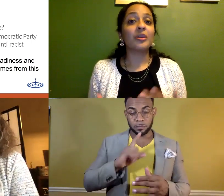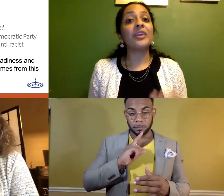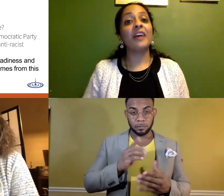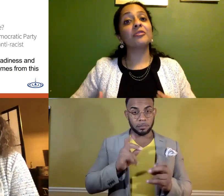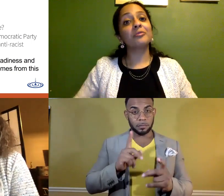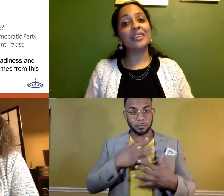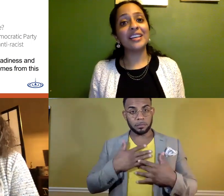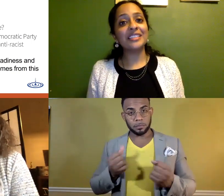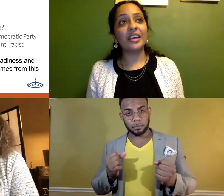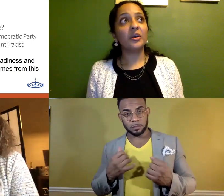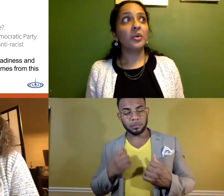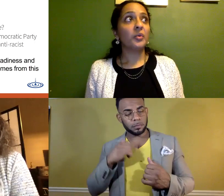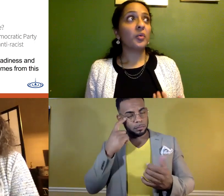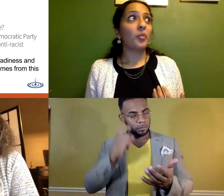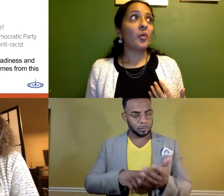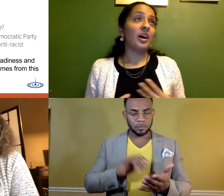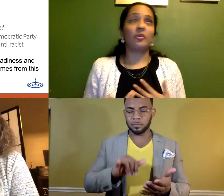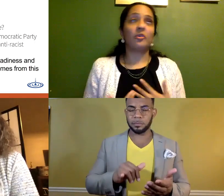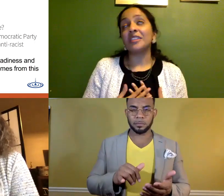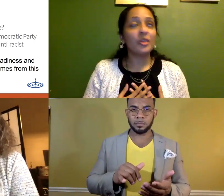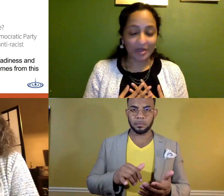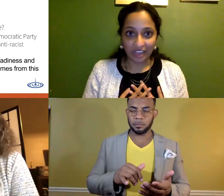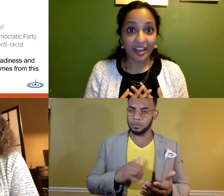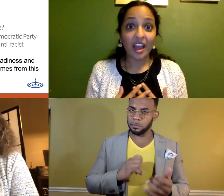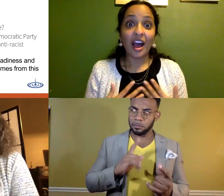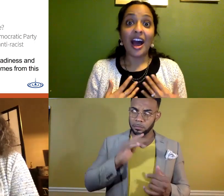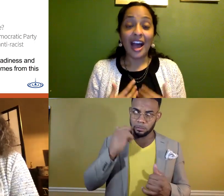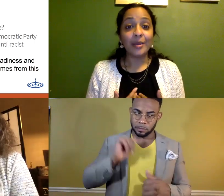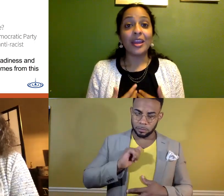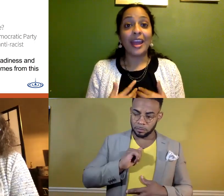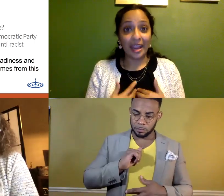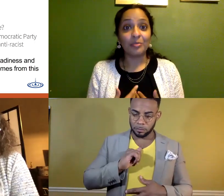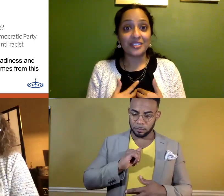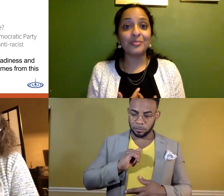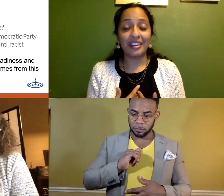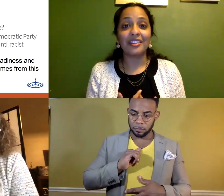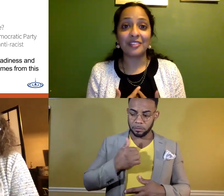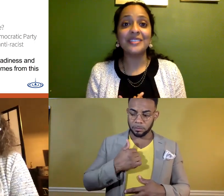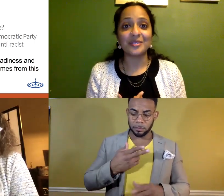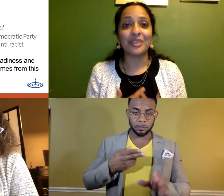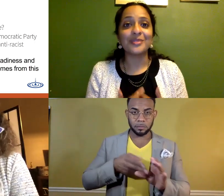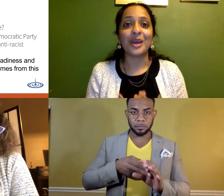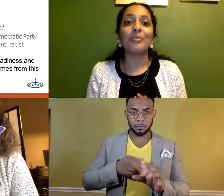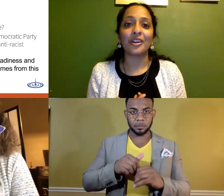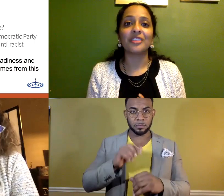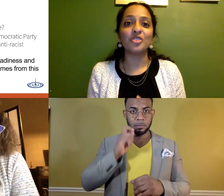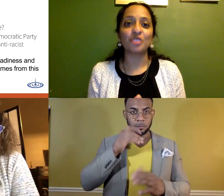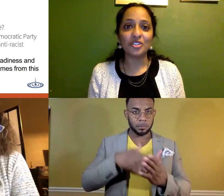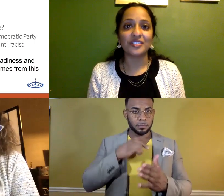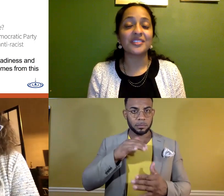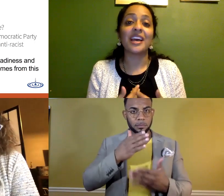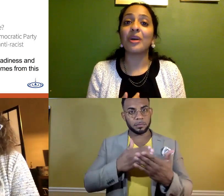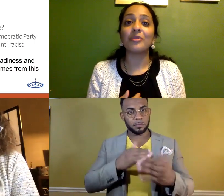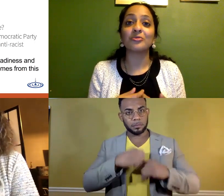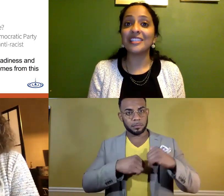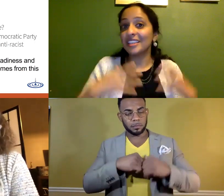being vulnerable, and we have to realize that, or I'll speak for myself, I am participating in racism because I am part of these